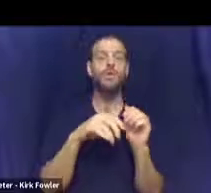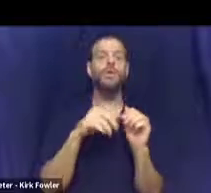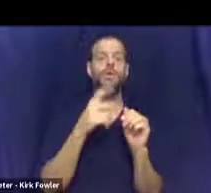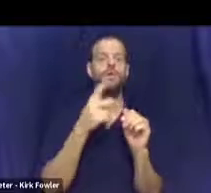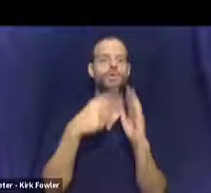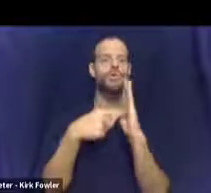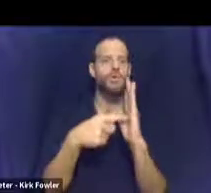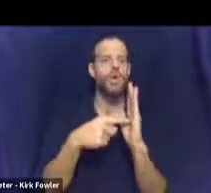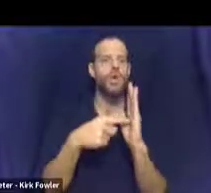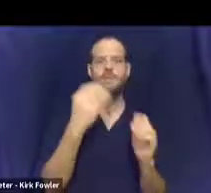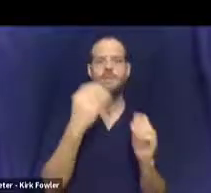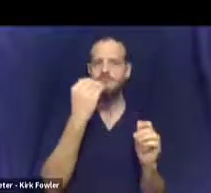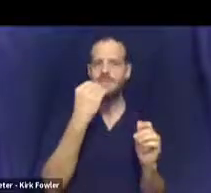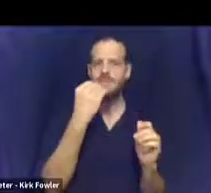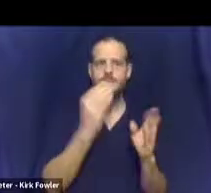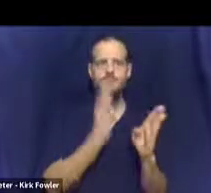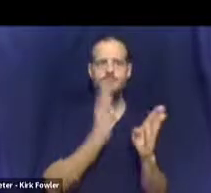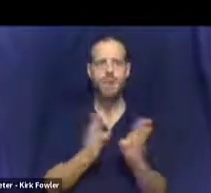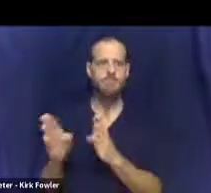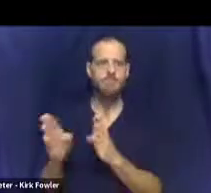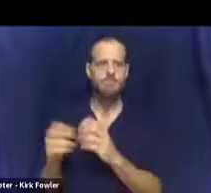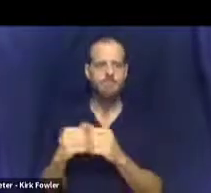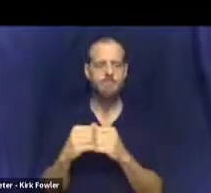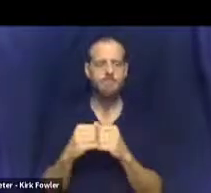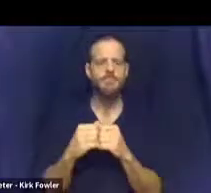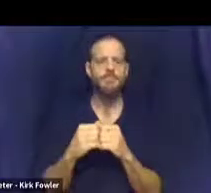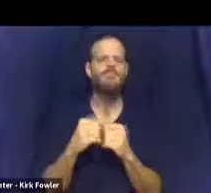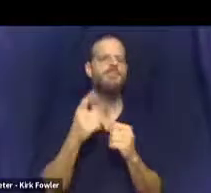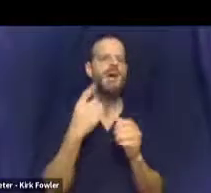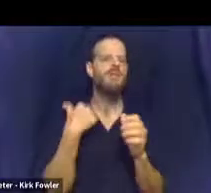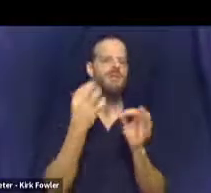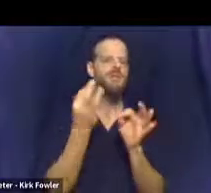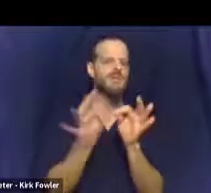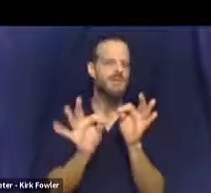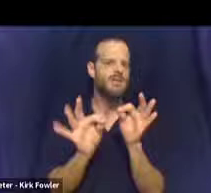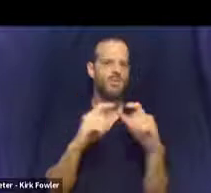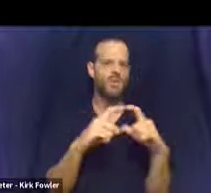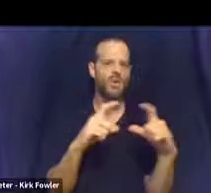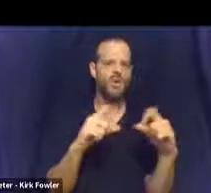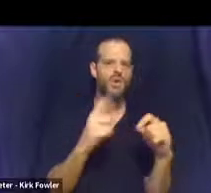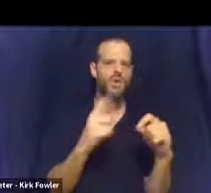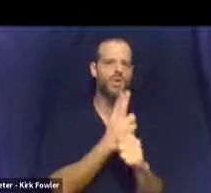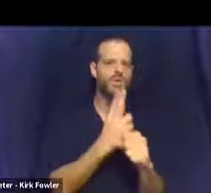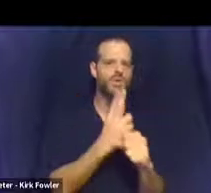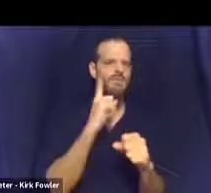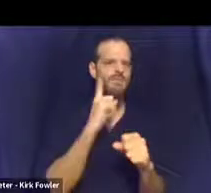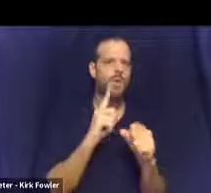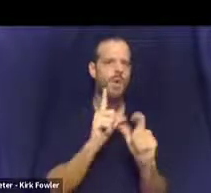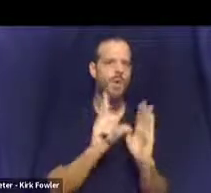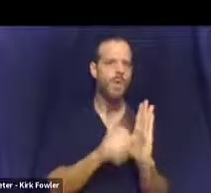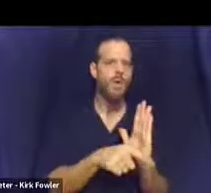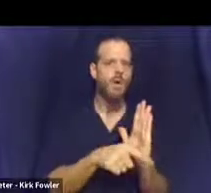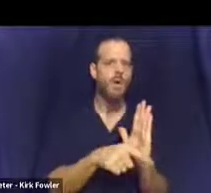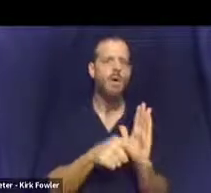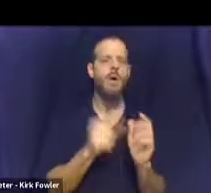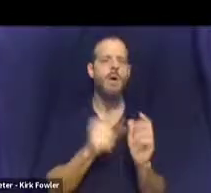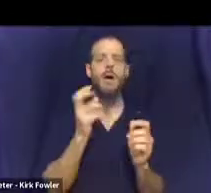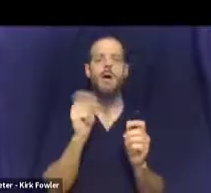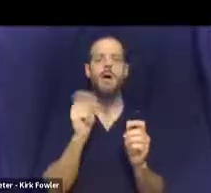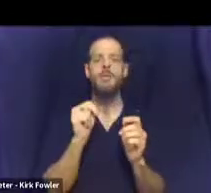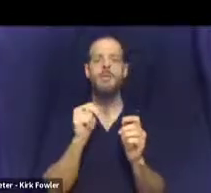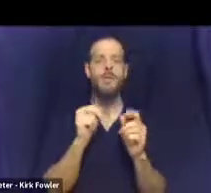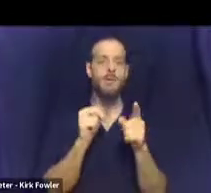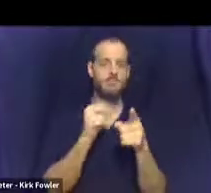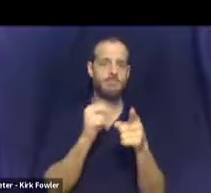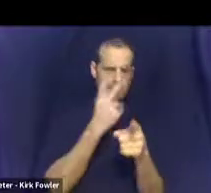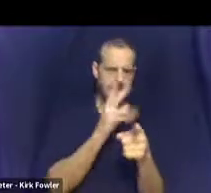routine. And so he's got his symbol cards that he's been using for a while. And if you see in the beginning, there's nothing on there